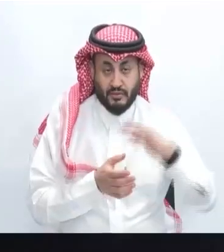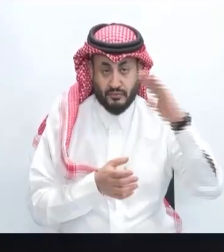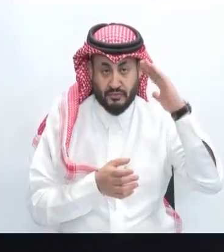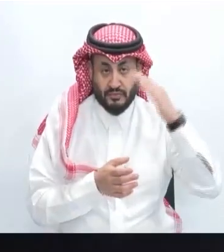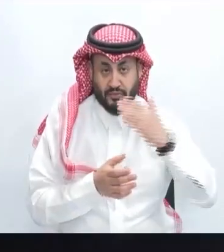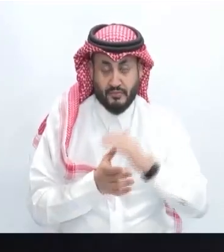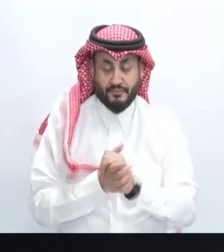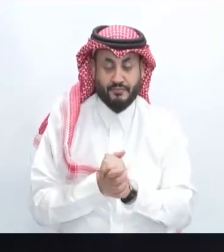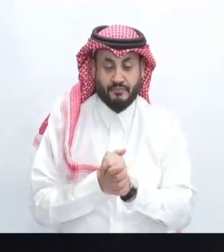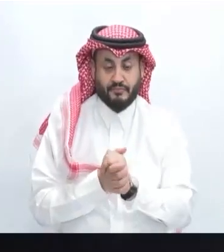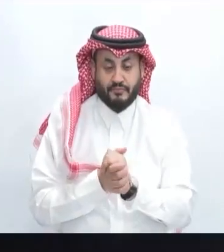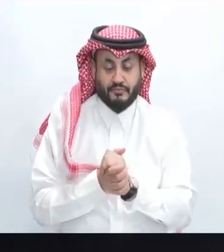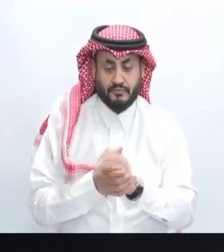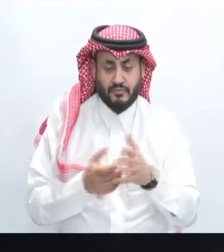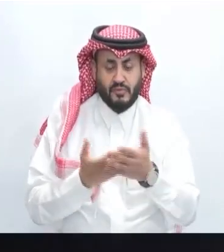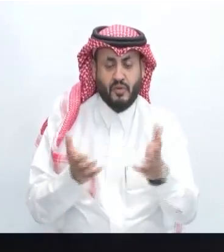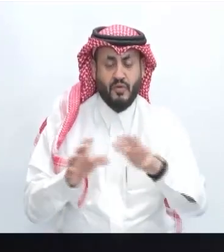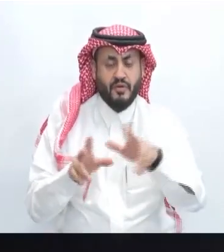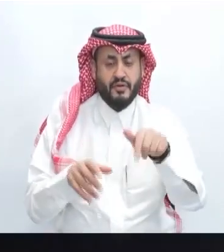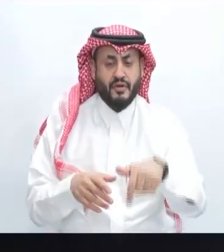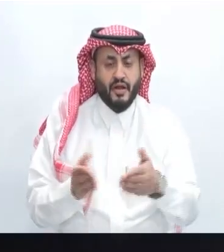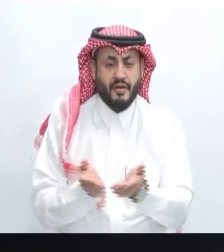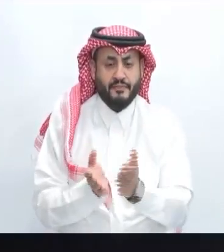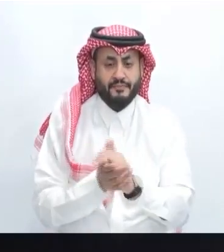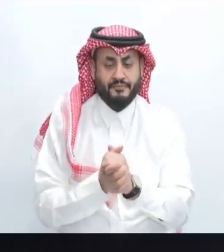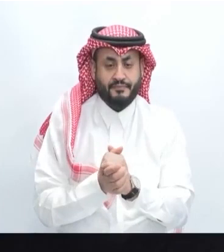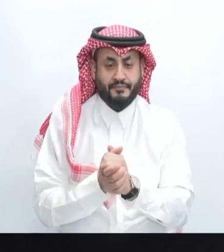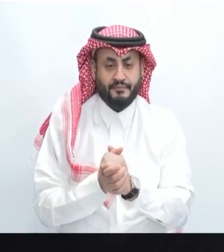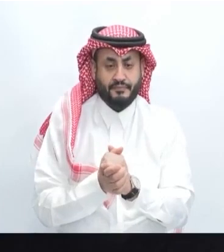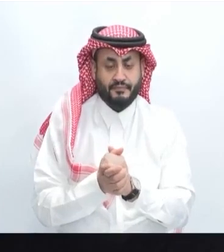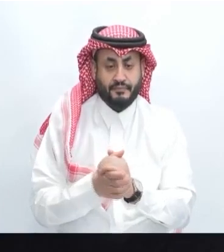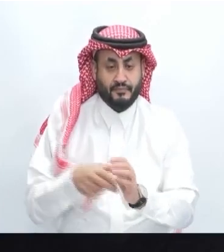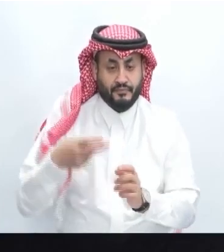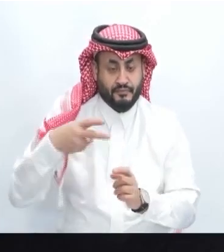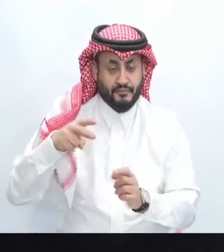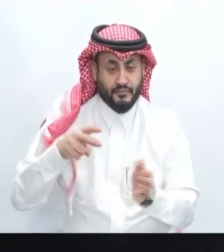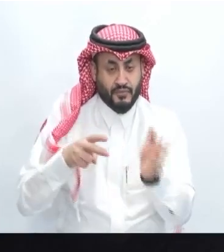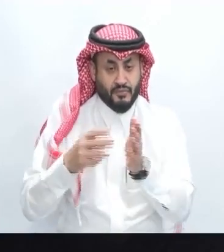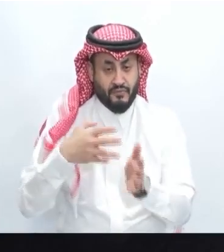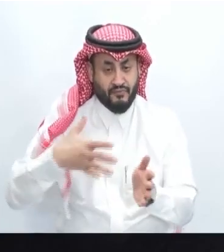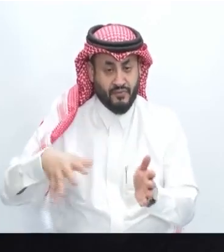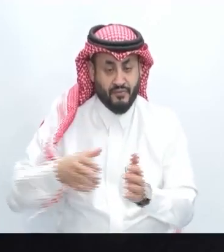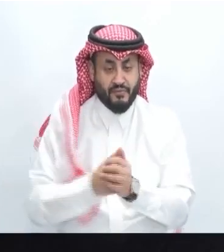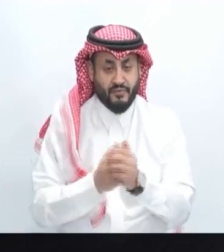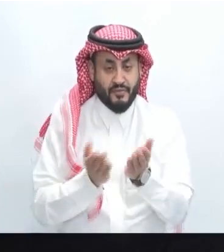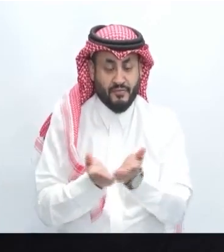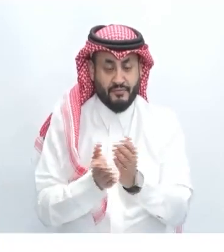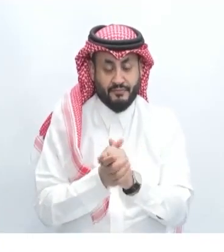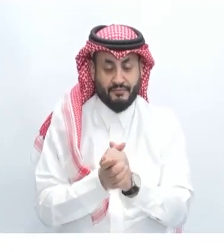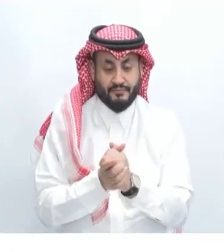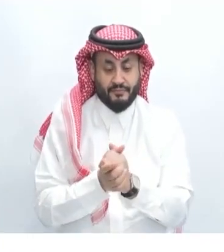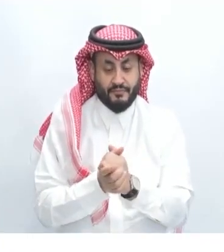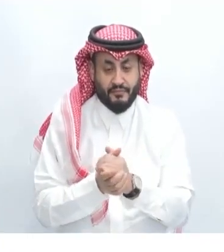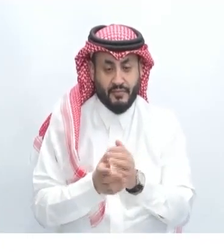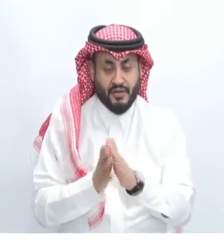Assalamu alaikum wa rahmatullahi wa barakatuh. Welcome everyone in today's class from the second to the fifth elementary grade.